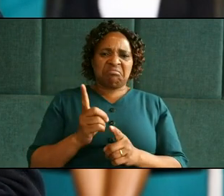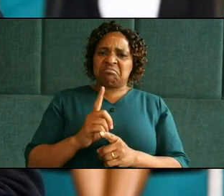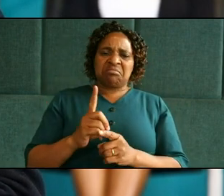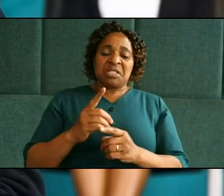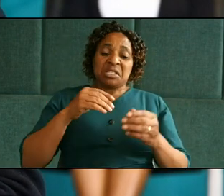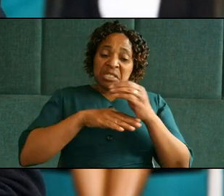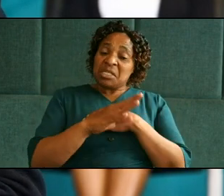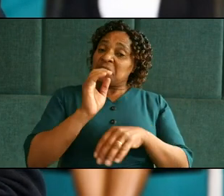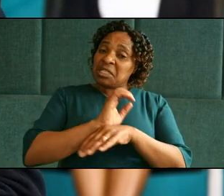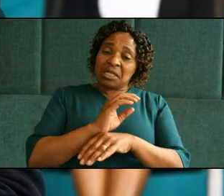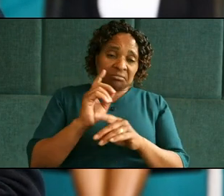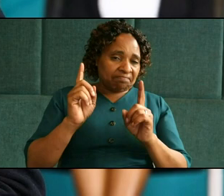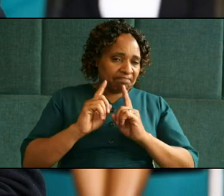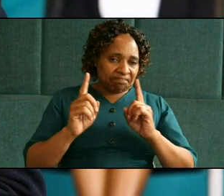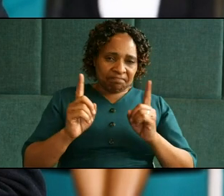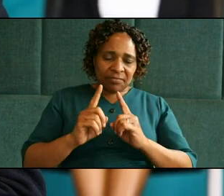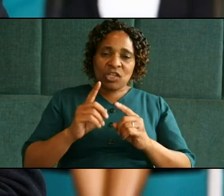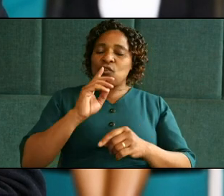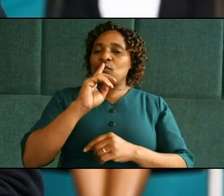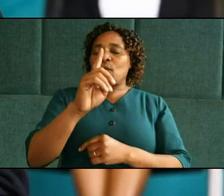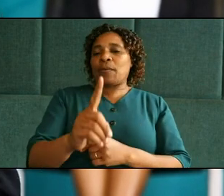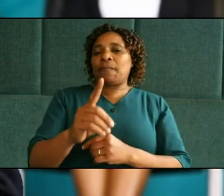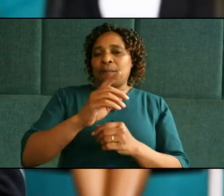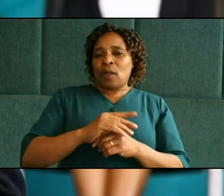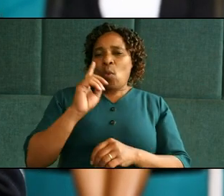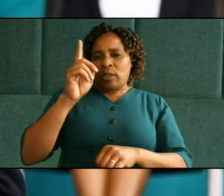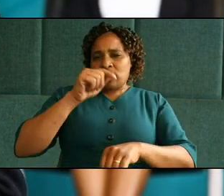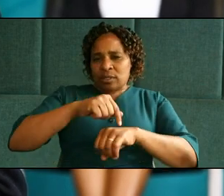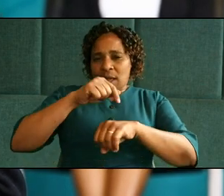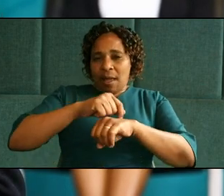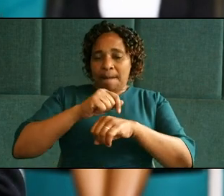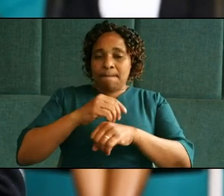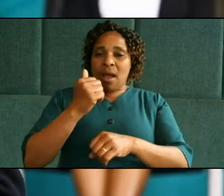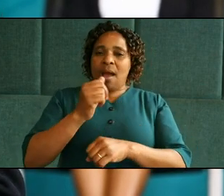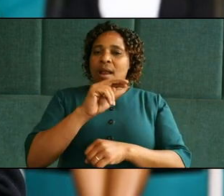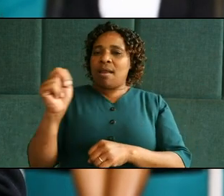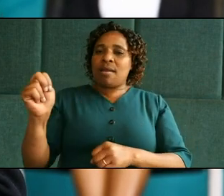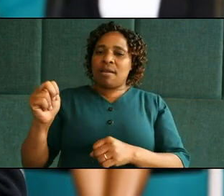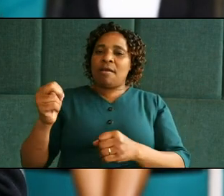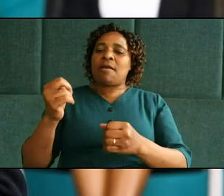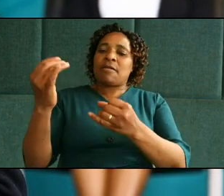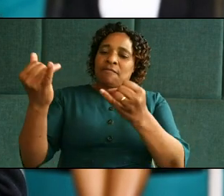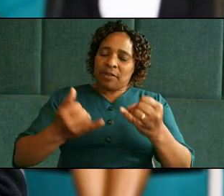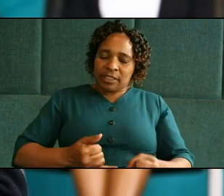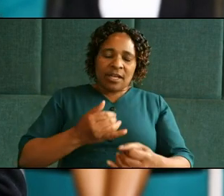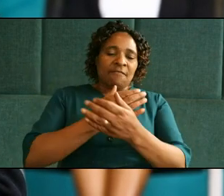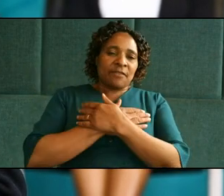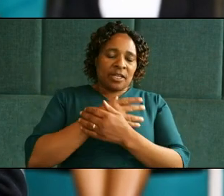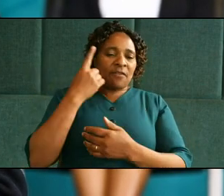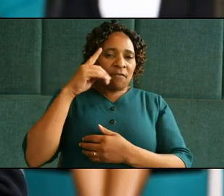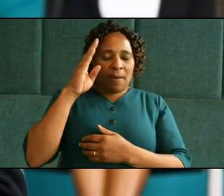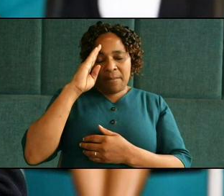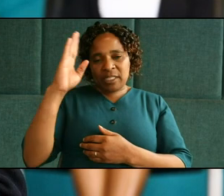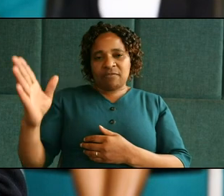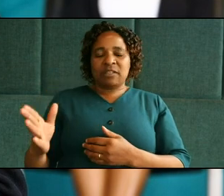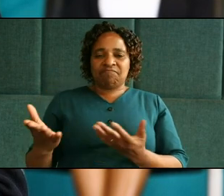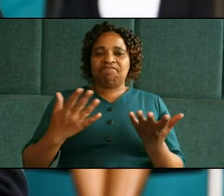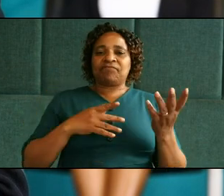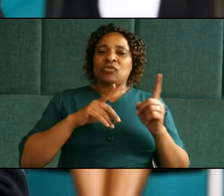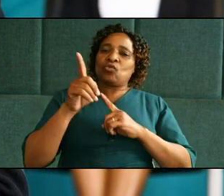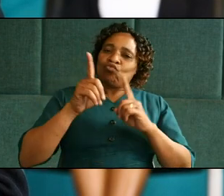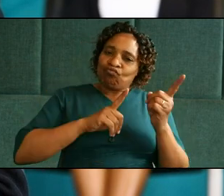at all. And so one time, Anna invites her friend Emilia for a pathfinder